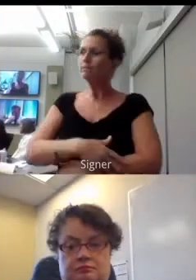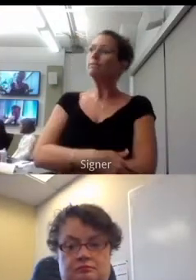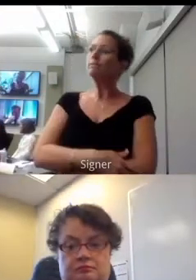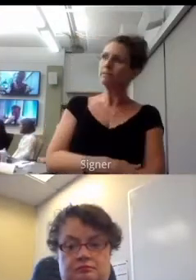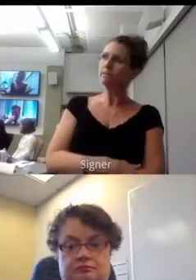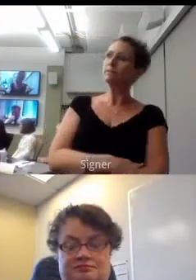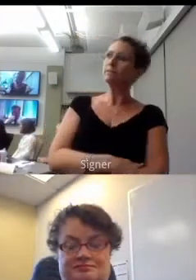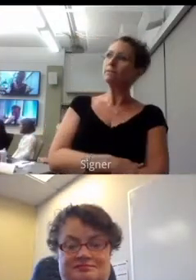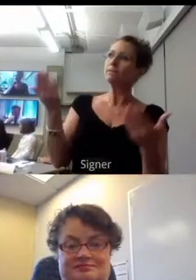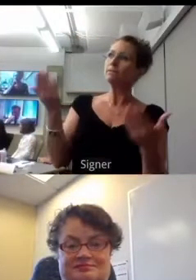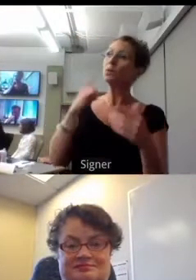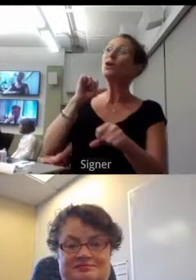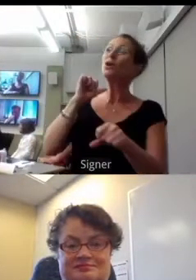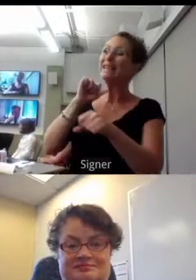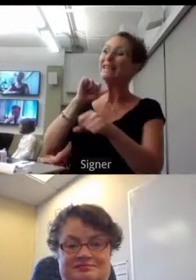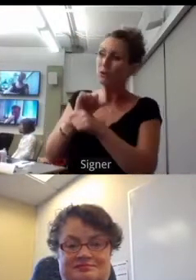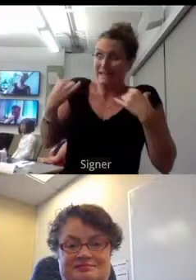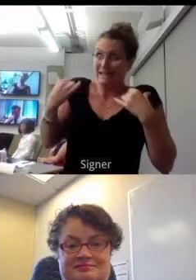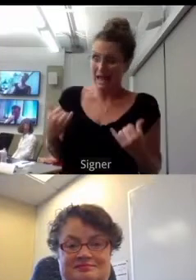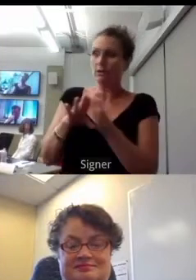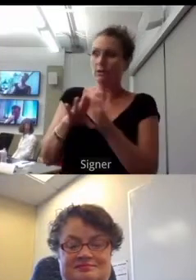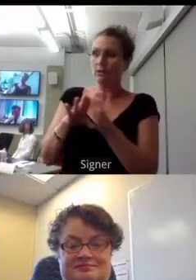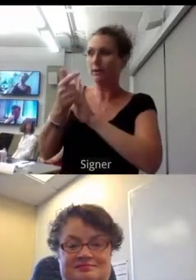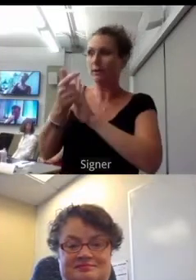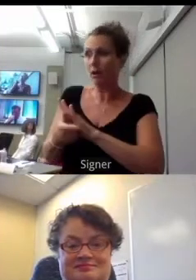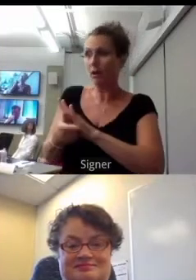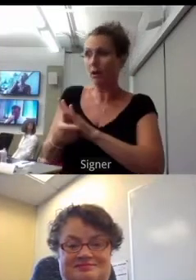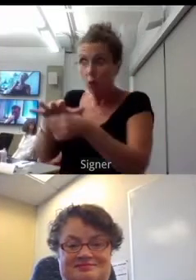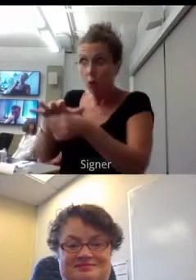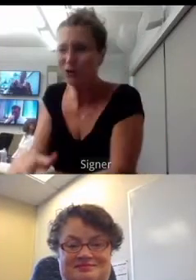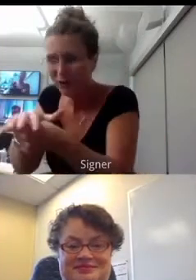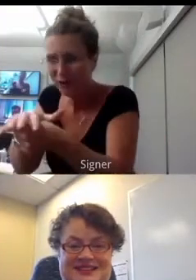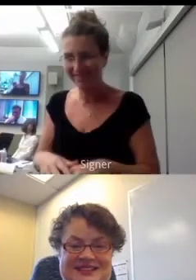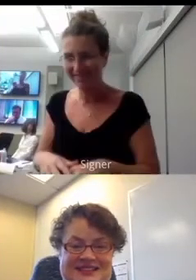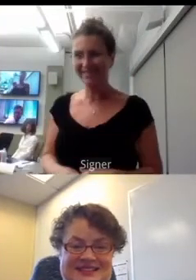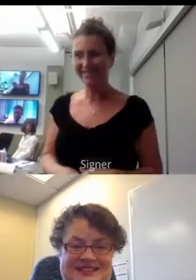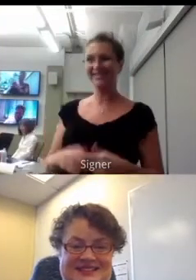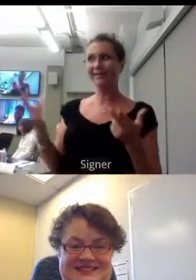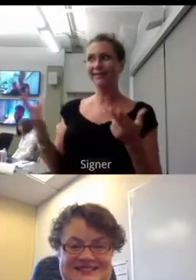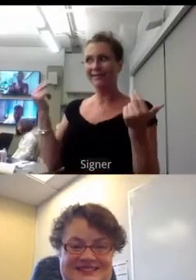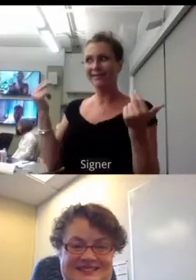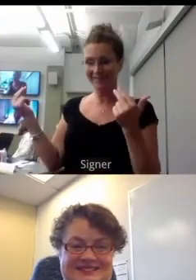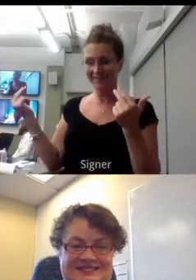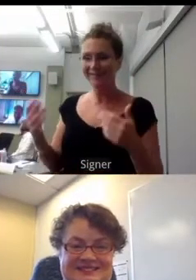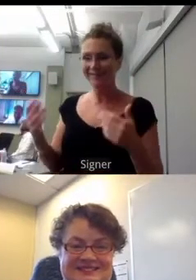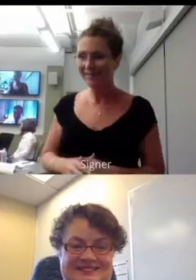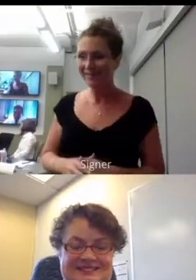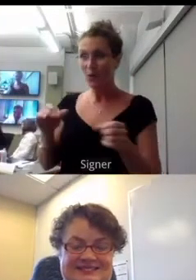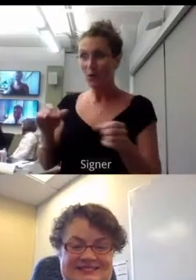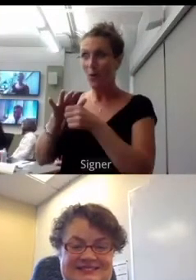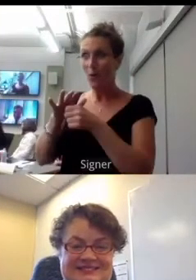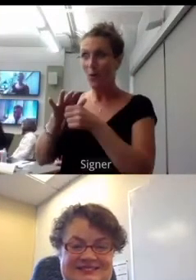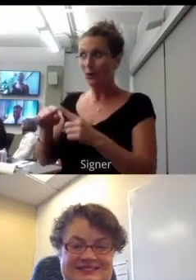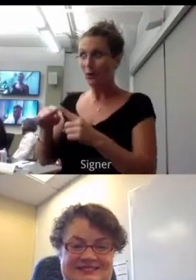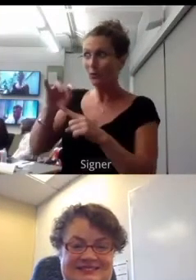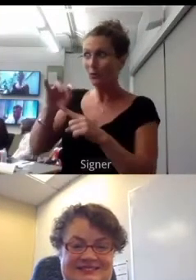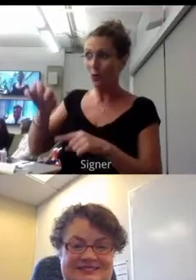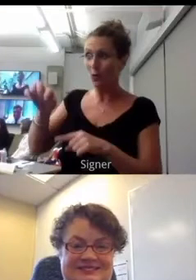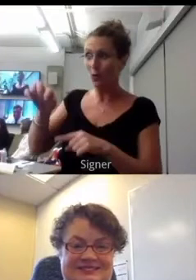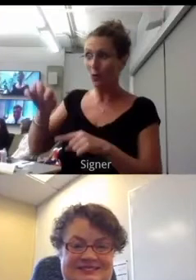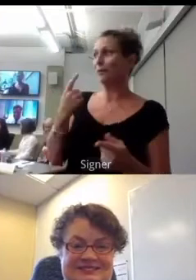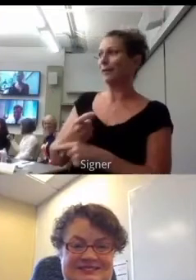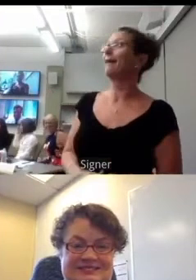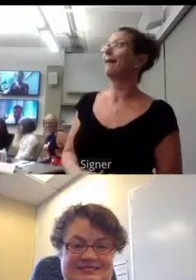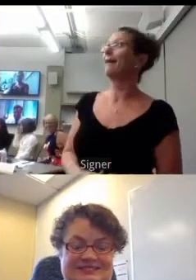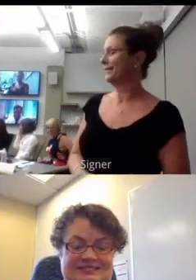No pressure. No pressure on you or us. That's the way we like it. Listen, thanks so much. And I know